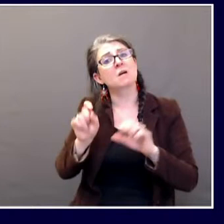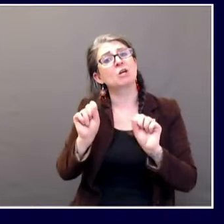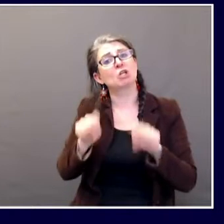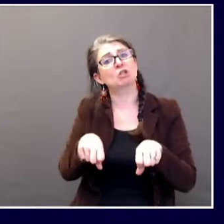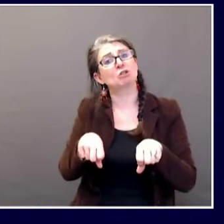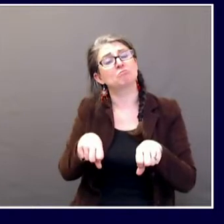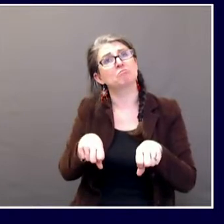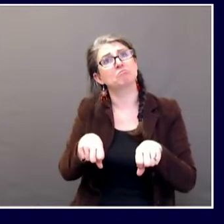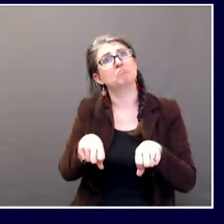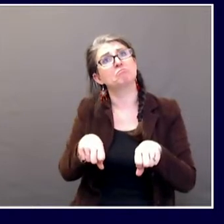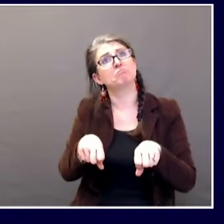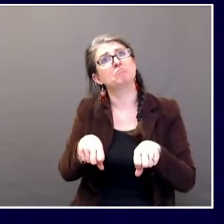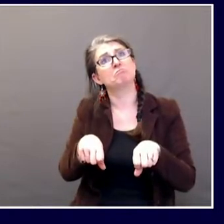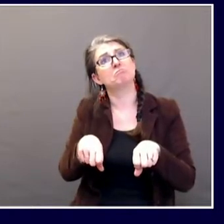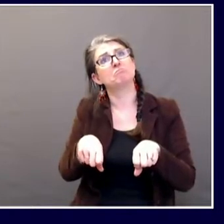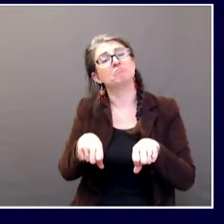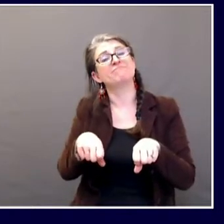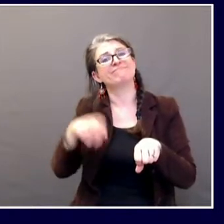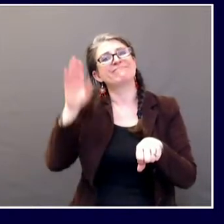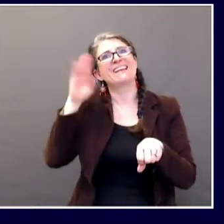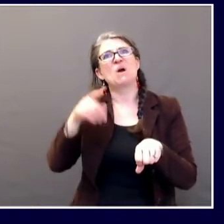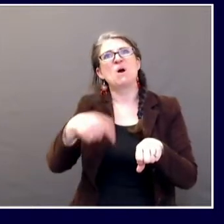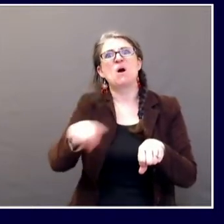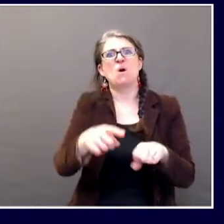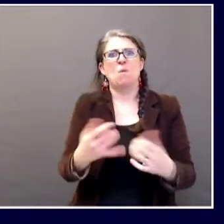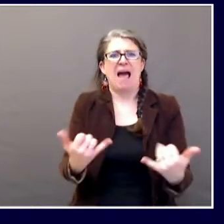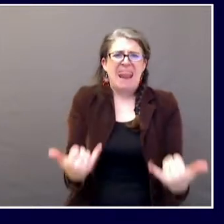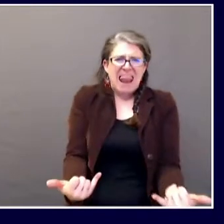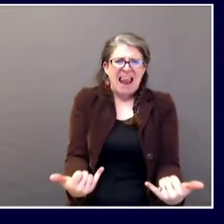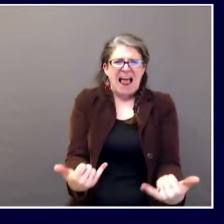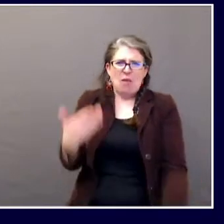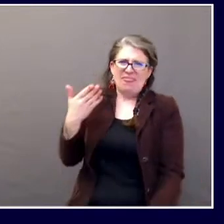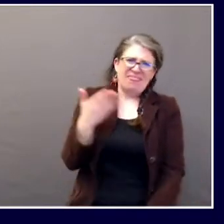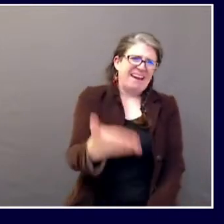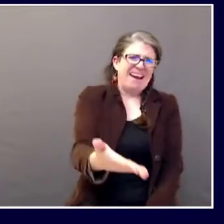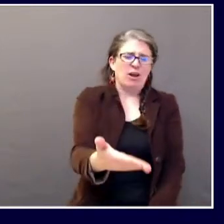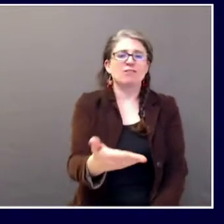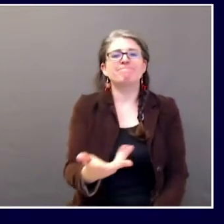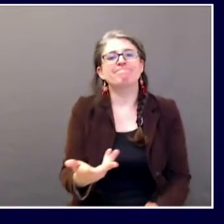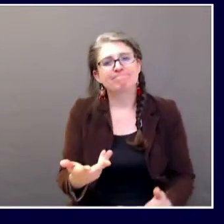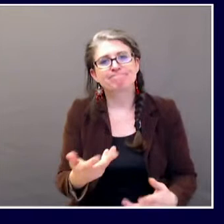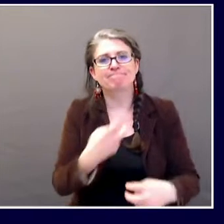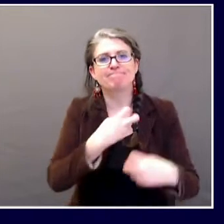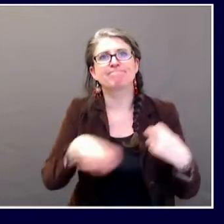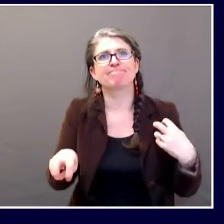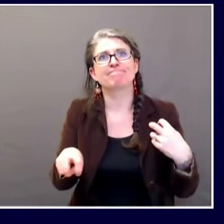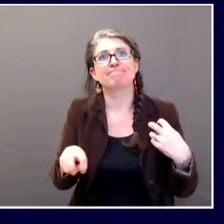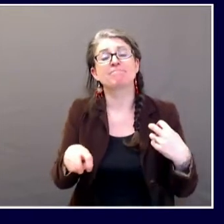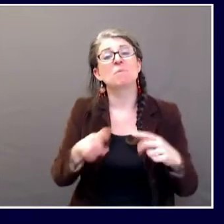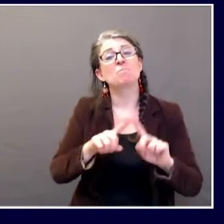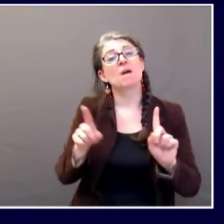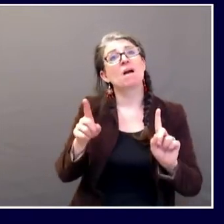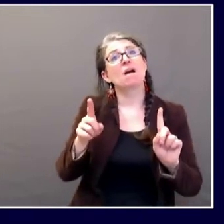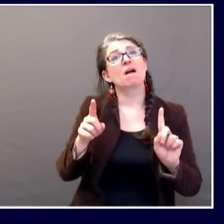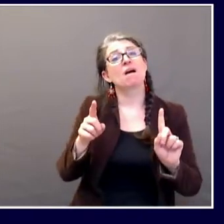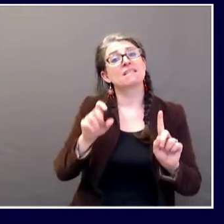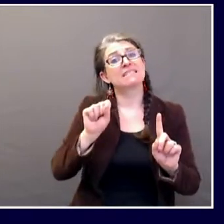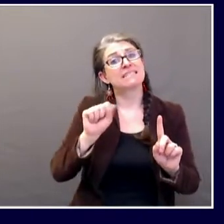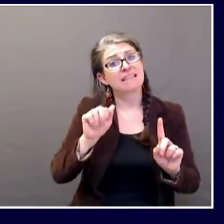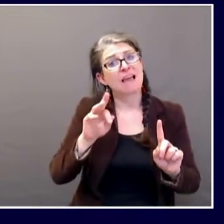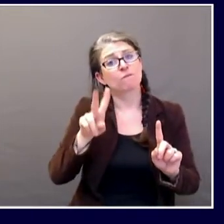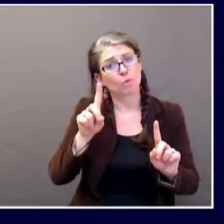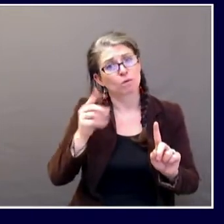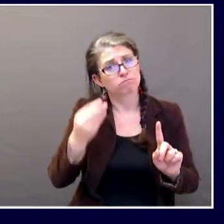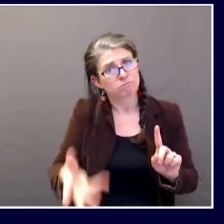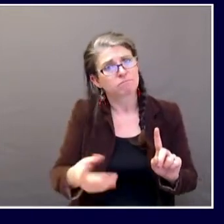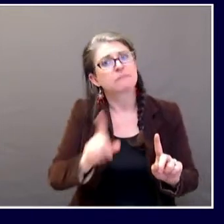sites as folks would have wanted. We're hoping to remedy that with the Sanford site whenever that is online. But there are other locations, again,